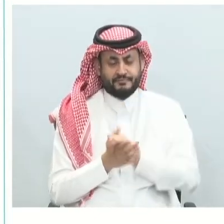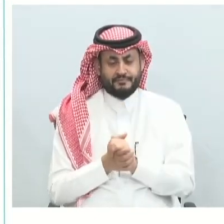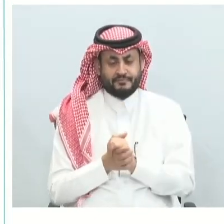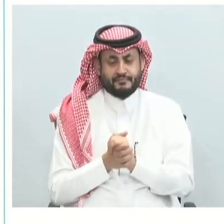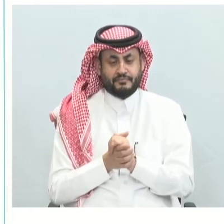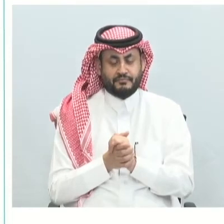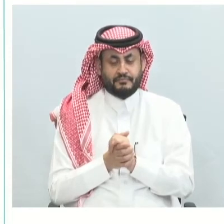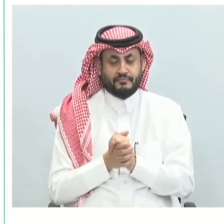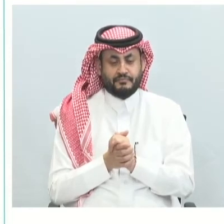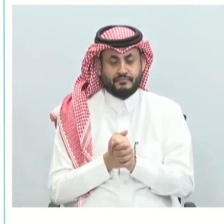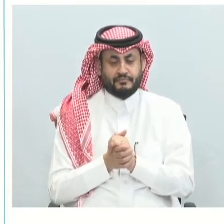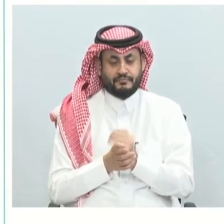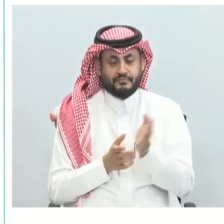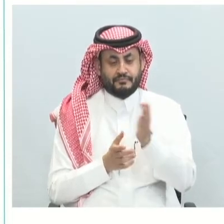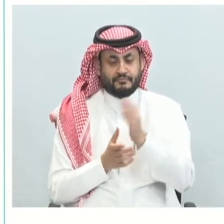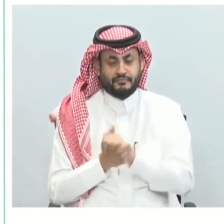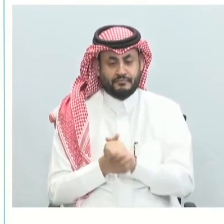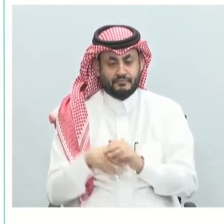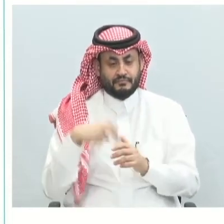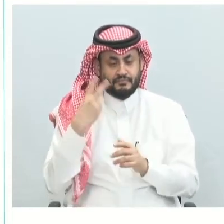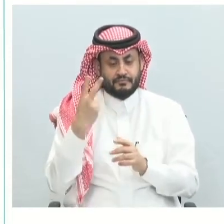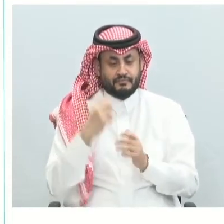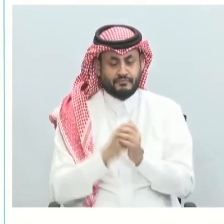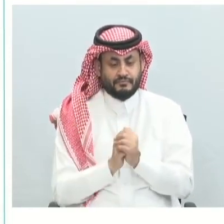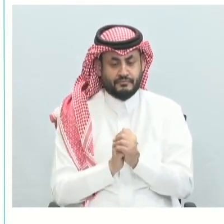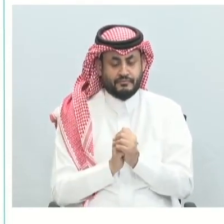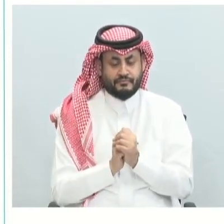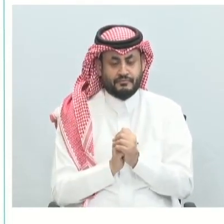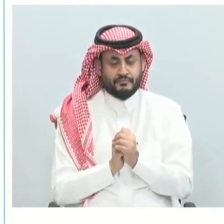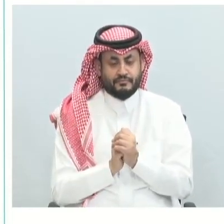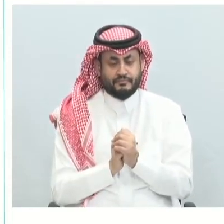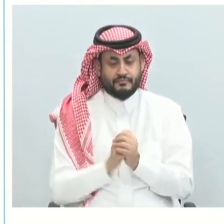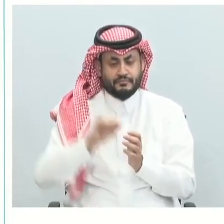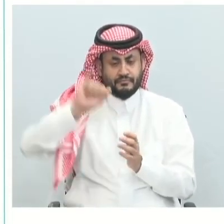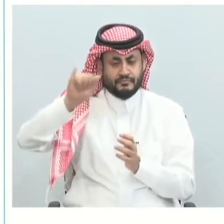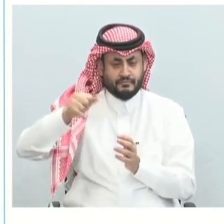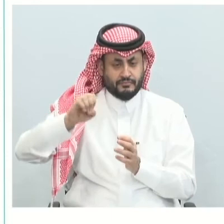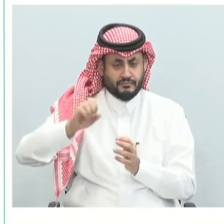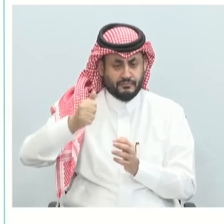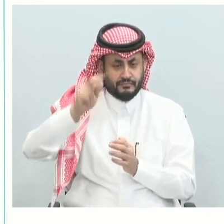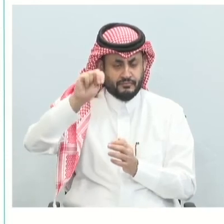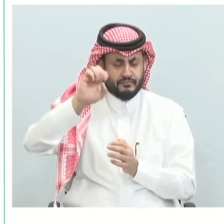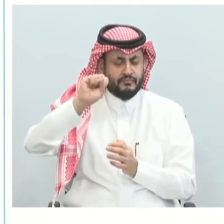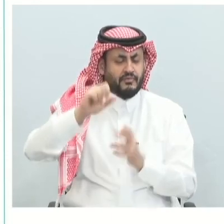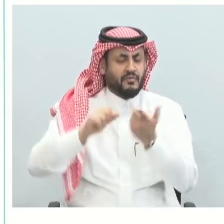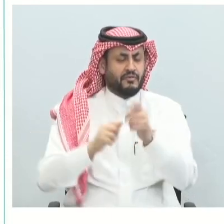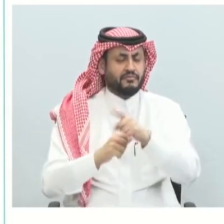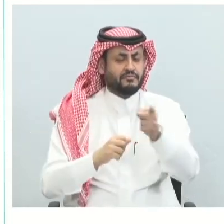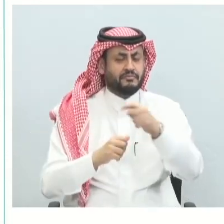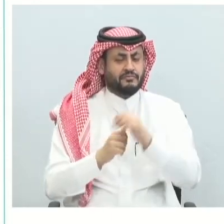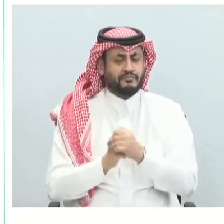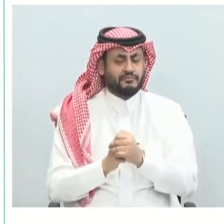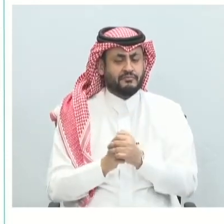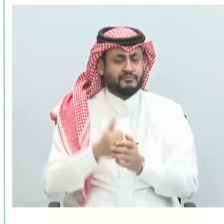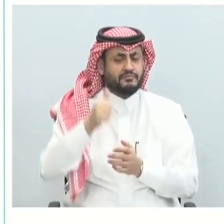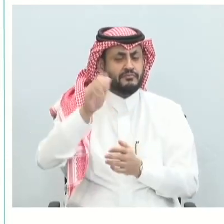is sunglasses. Okay. Number two. Where are jeans? Jeans. Can you tell me? Is